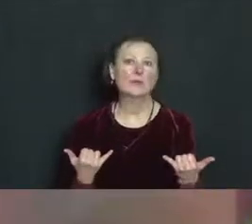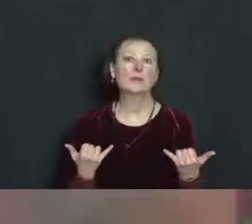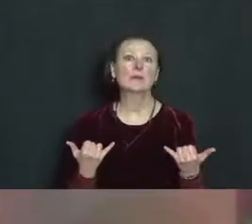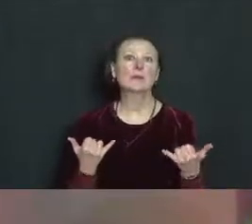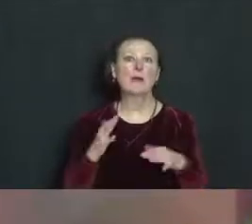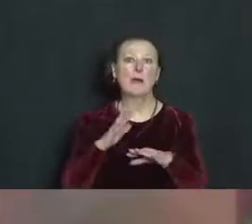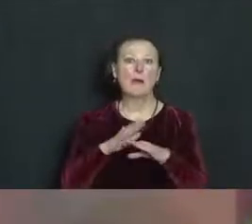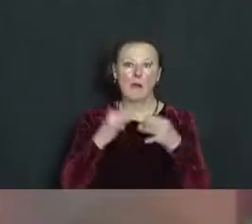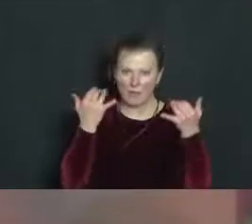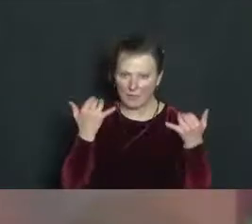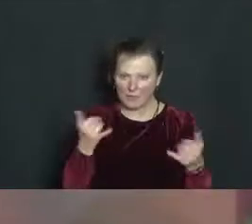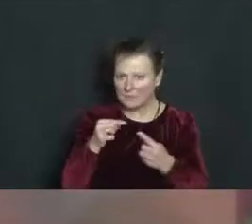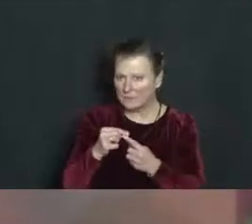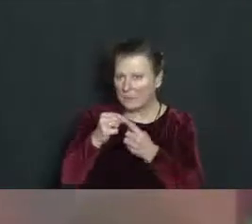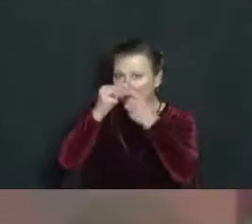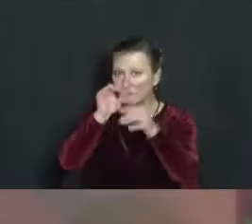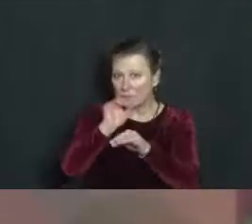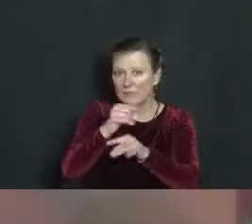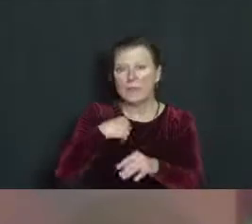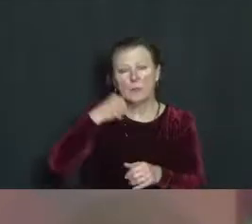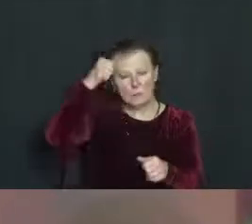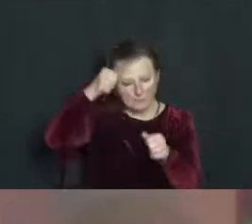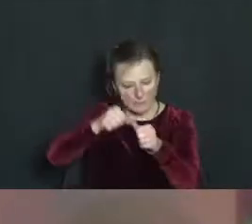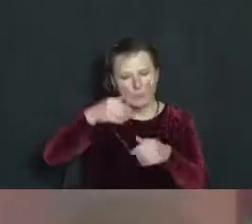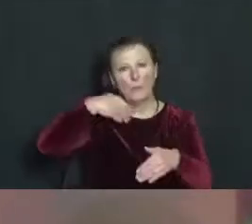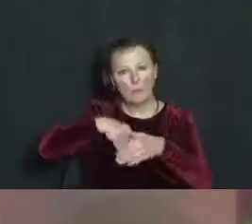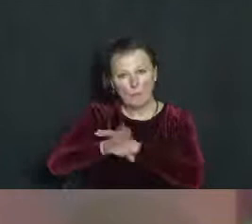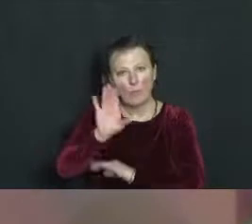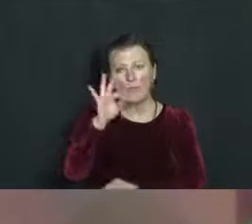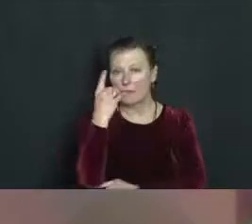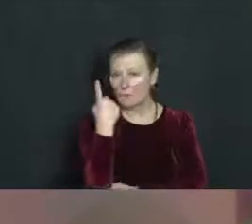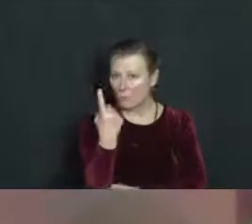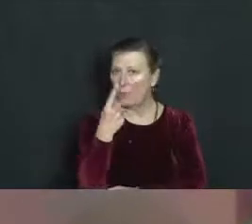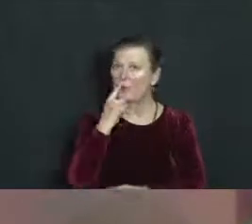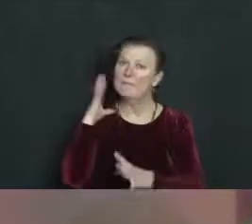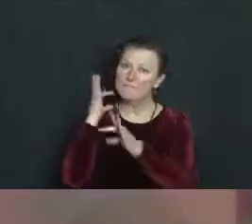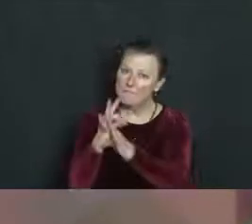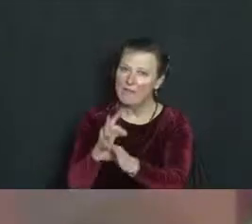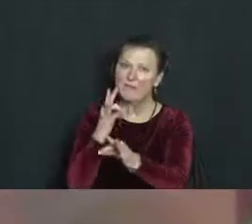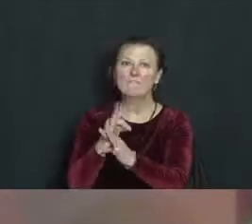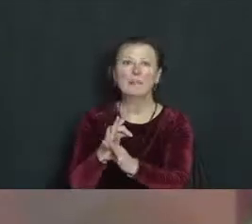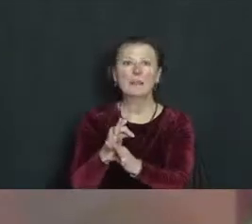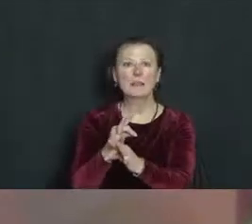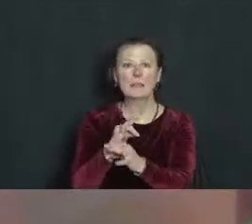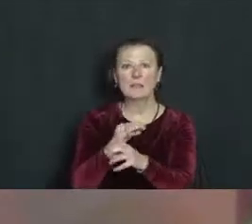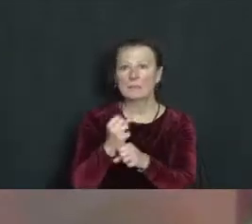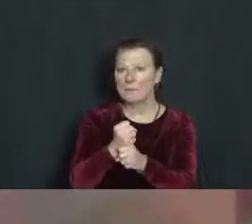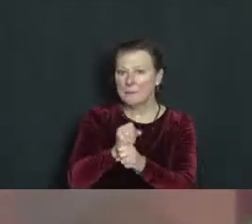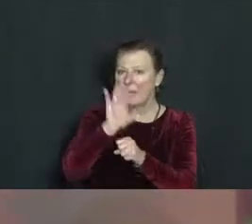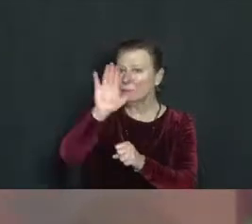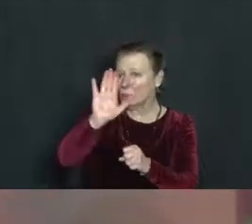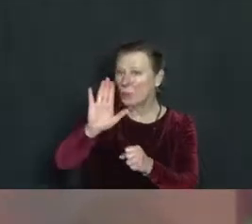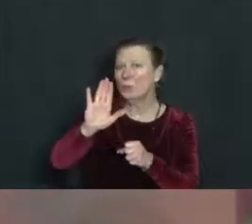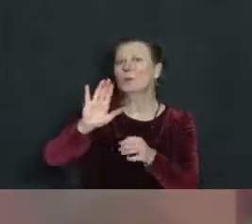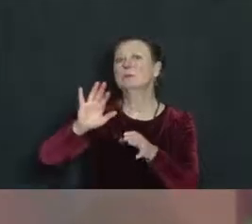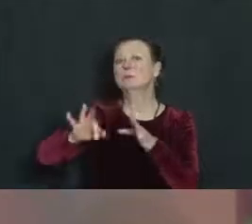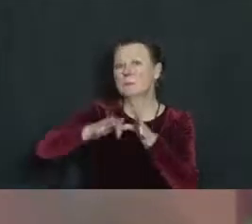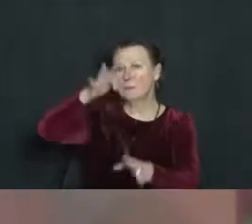On this most special night when we remember the birth of one who so faithfully manifested your Spirit in our